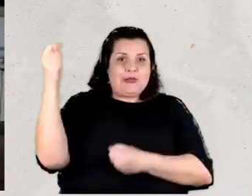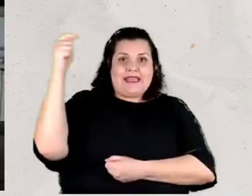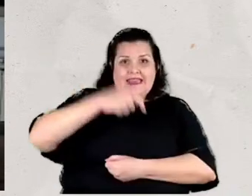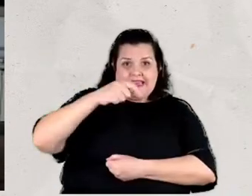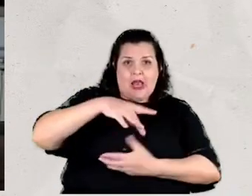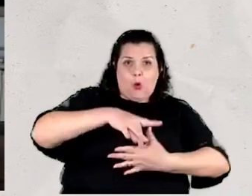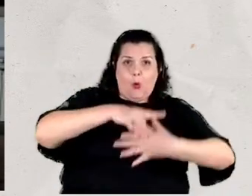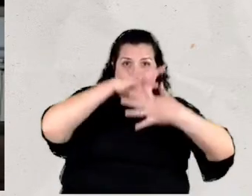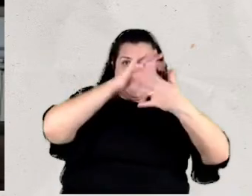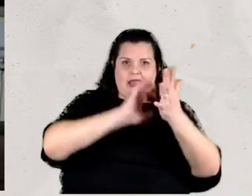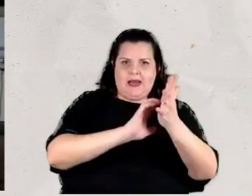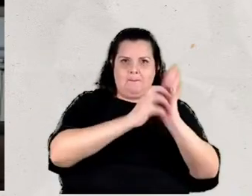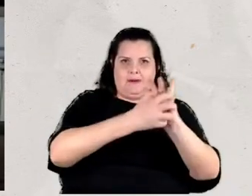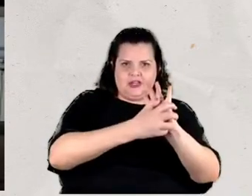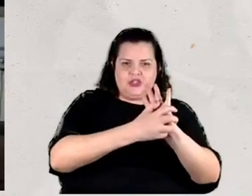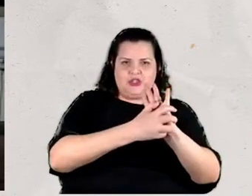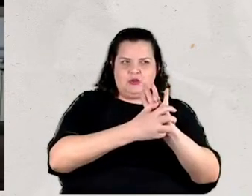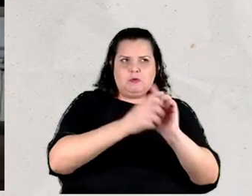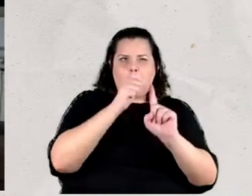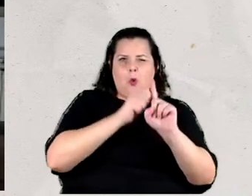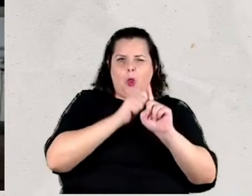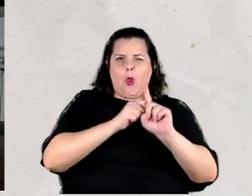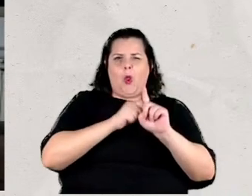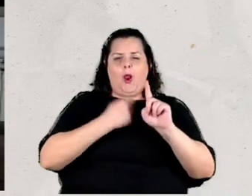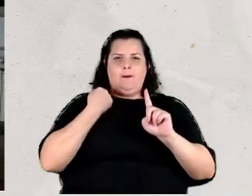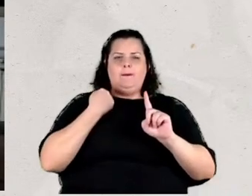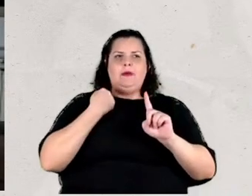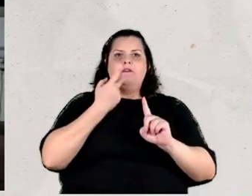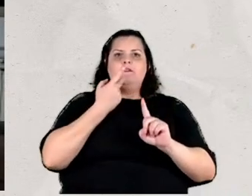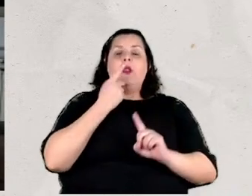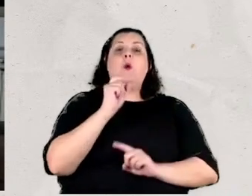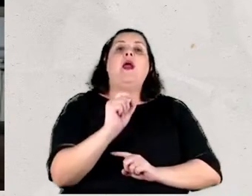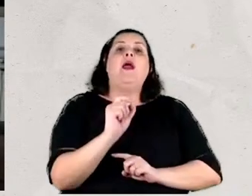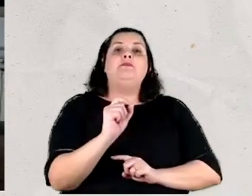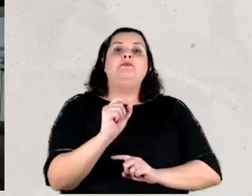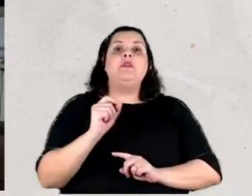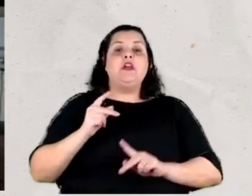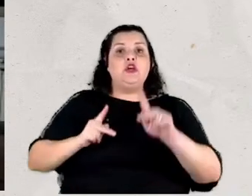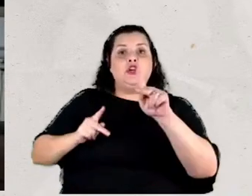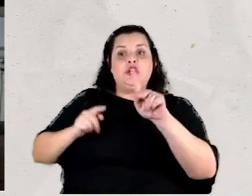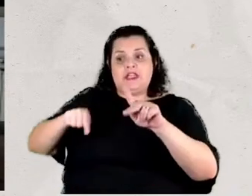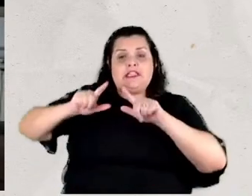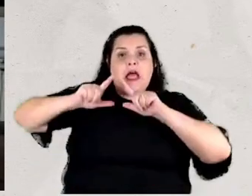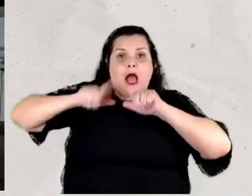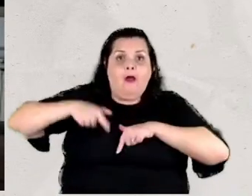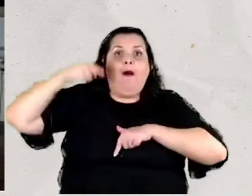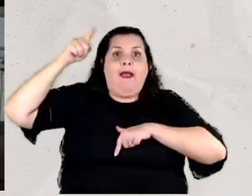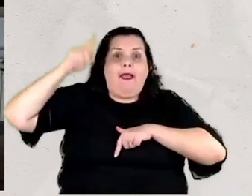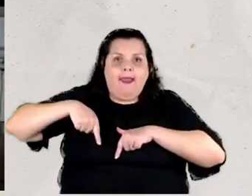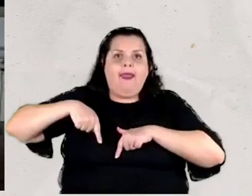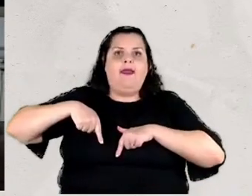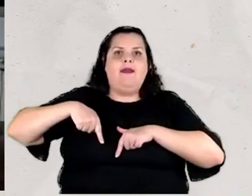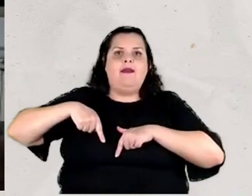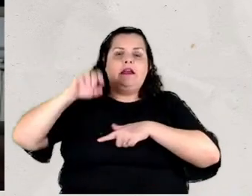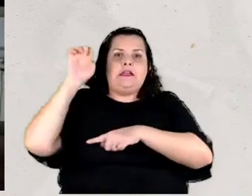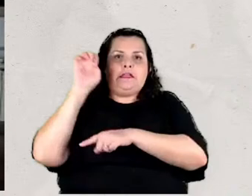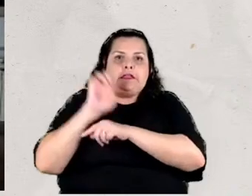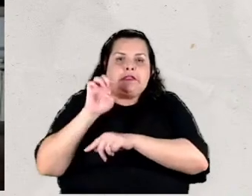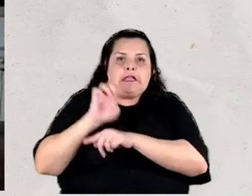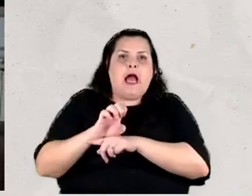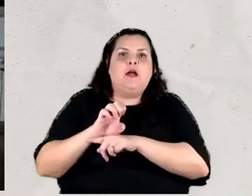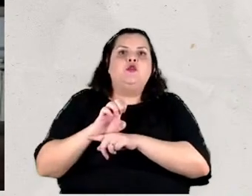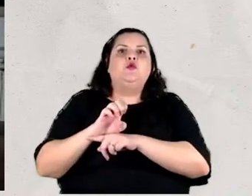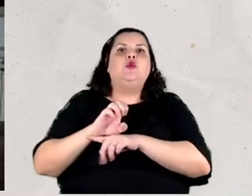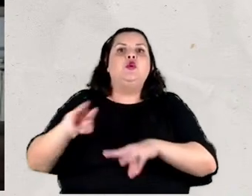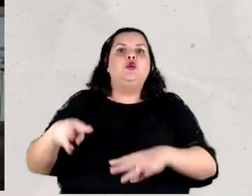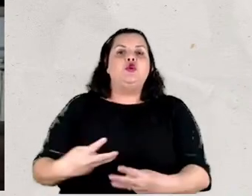is a Jewish state, it was created as a Jewish state, and it will remain a Jewish state. So what that tells me